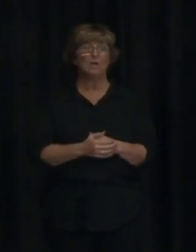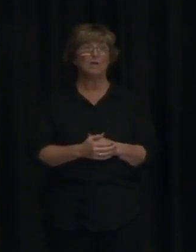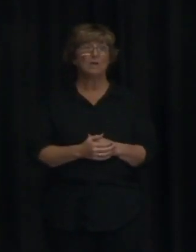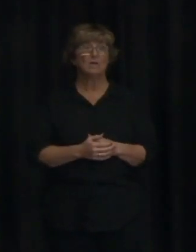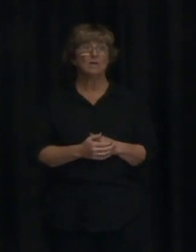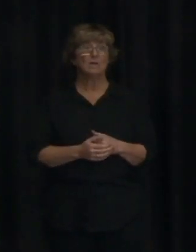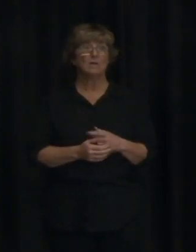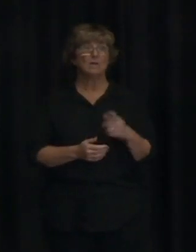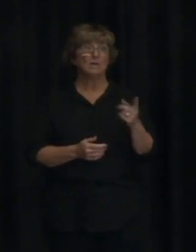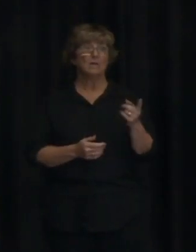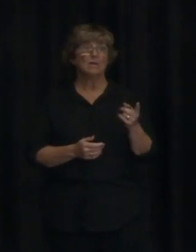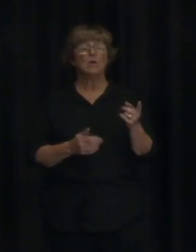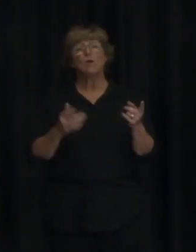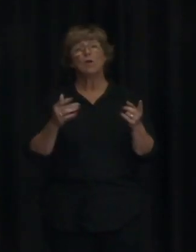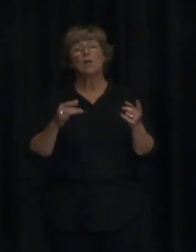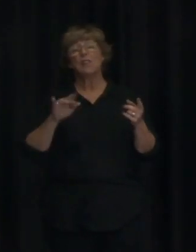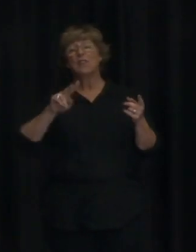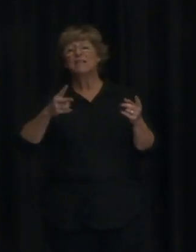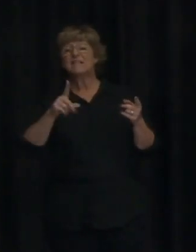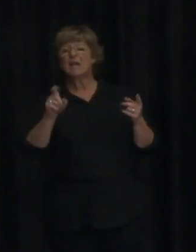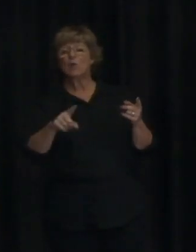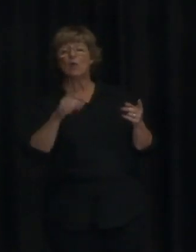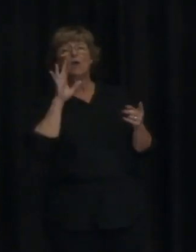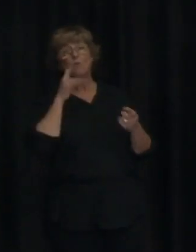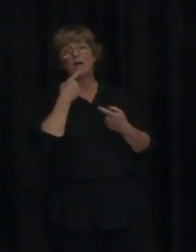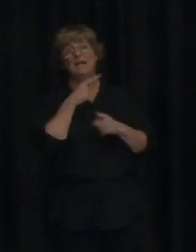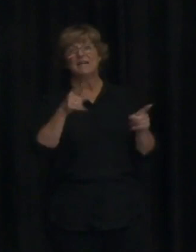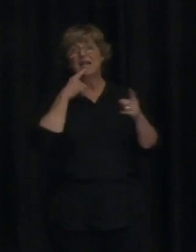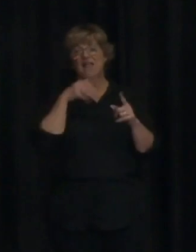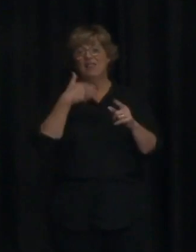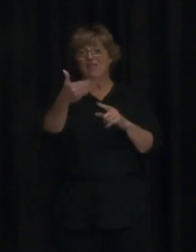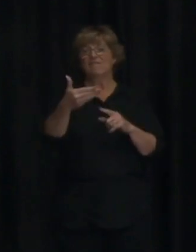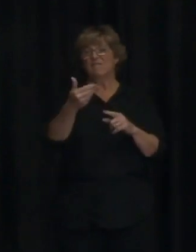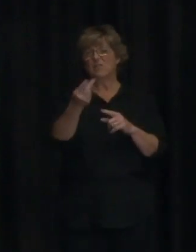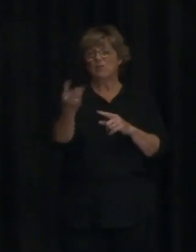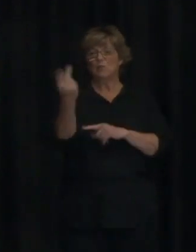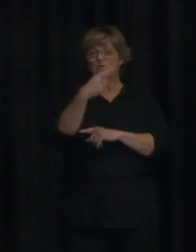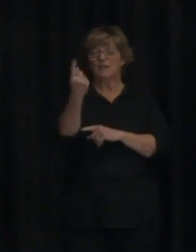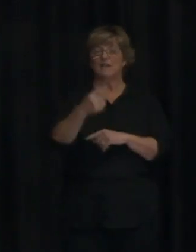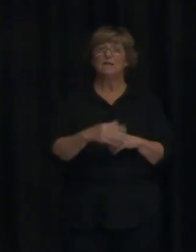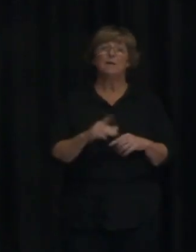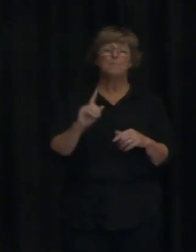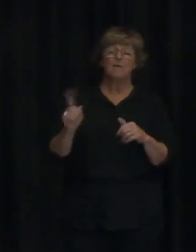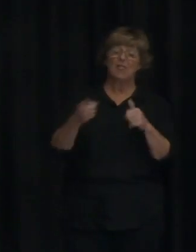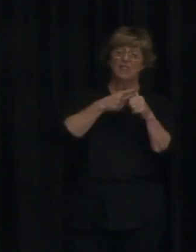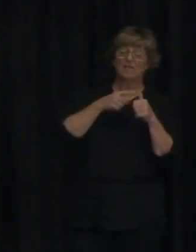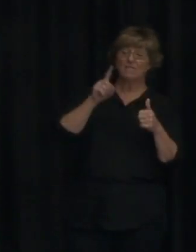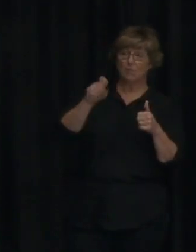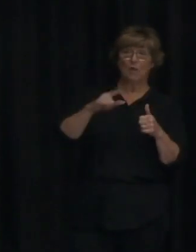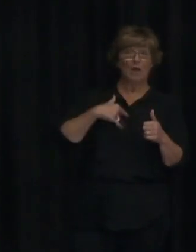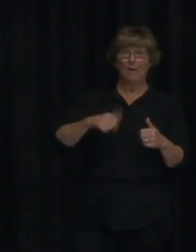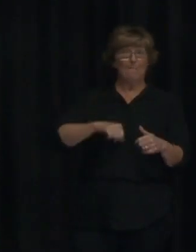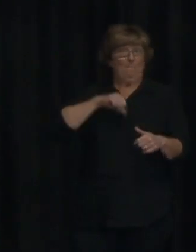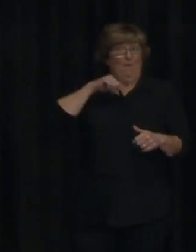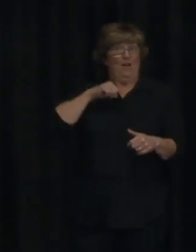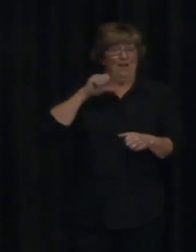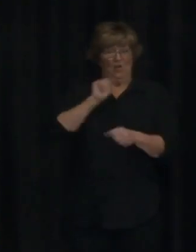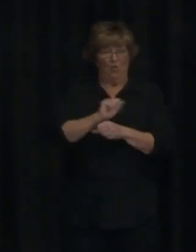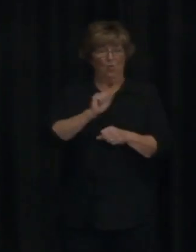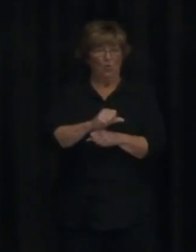making more announcements on that in the coming days. As it relates to the first point, I'm very proud of the work we did